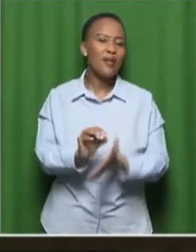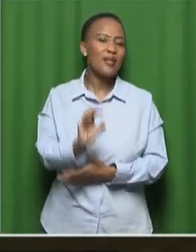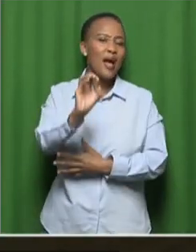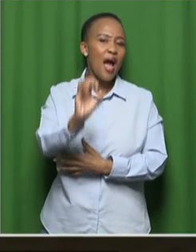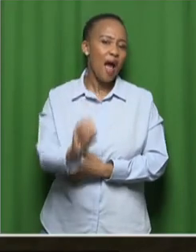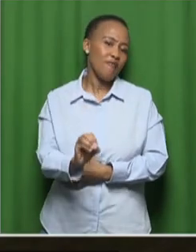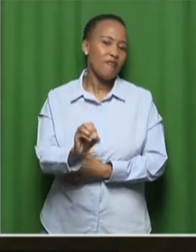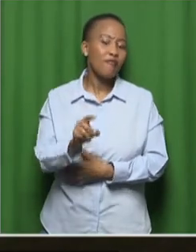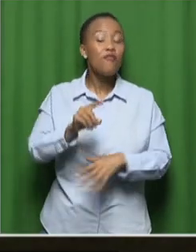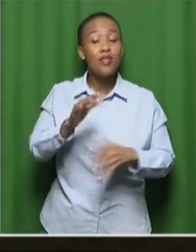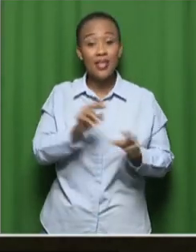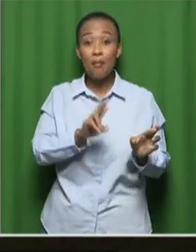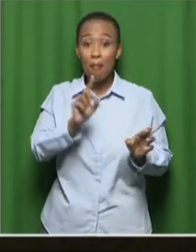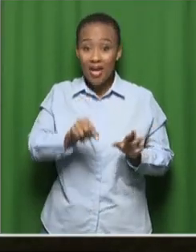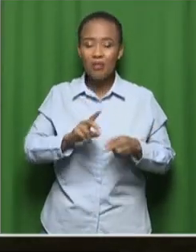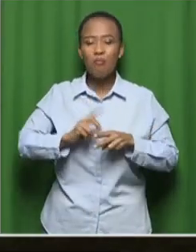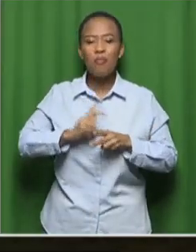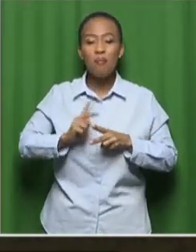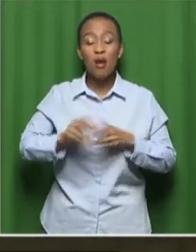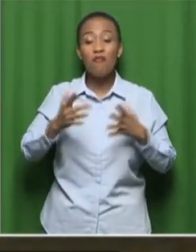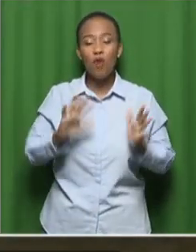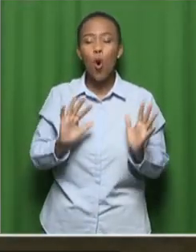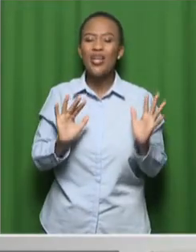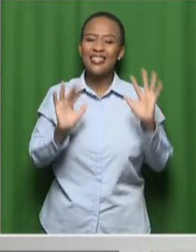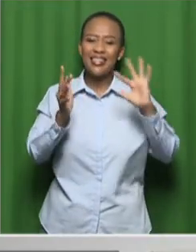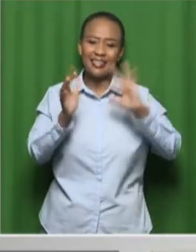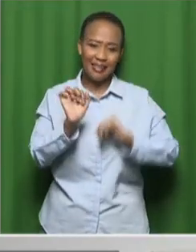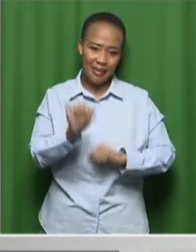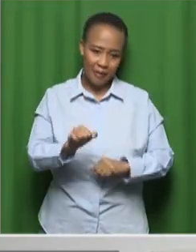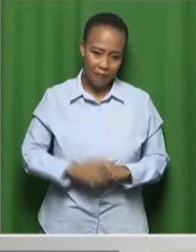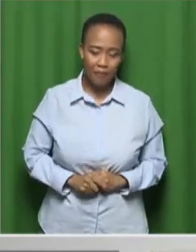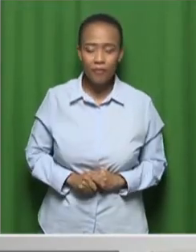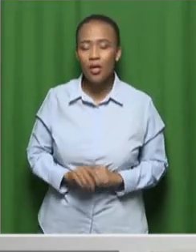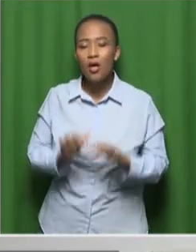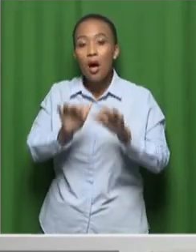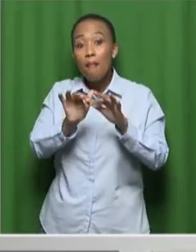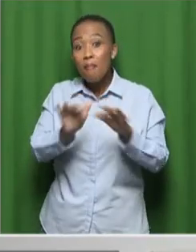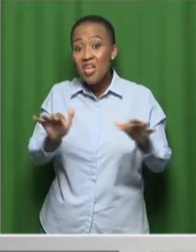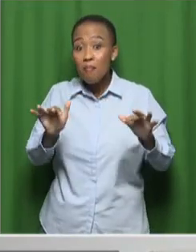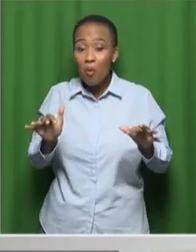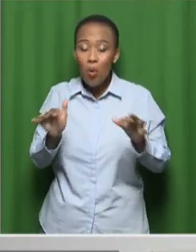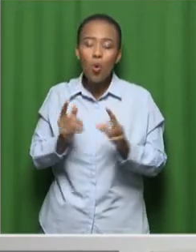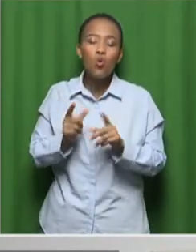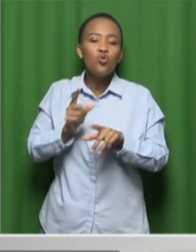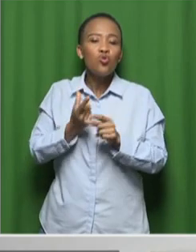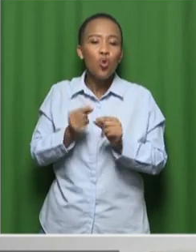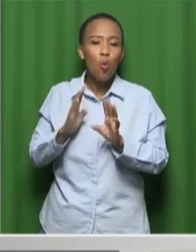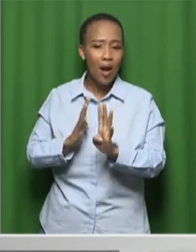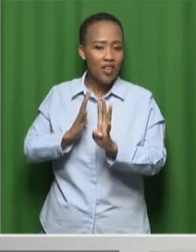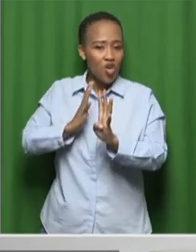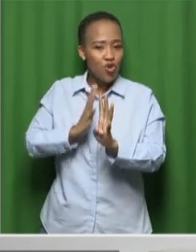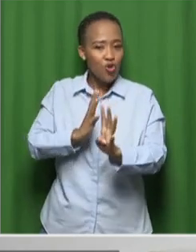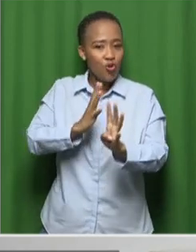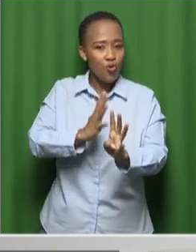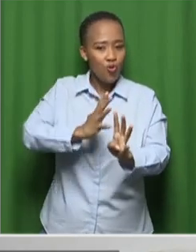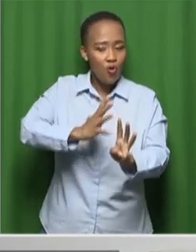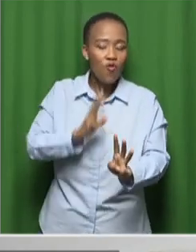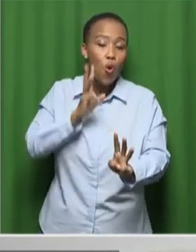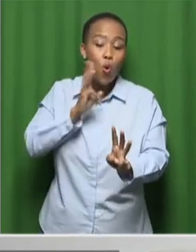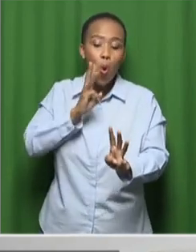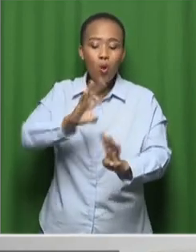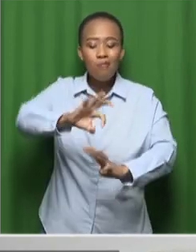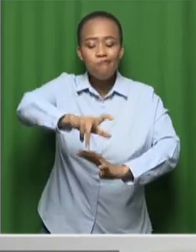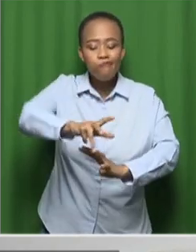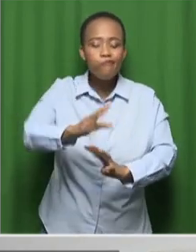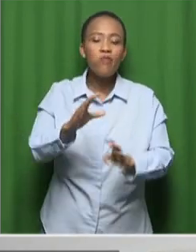disaster. We were in the drought. We were days away from people queuing to get water filled in buckets. If we never